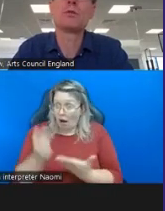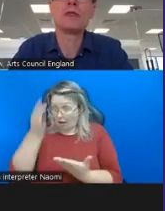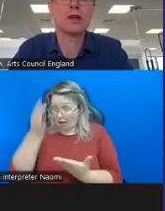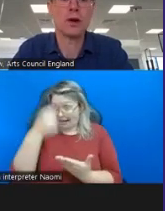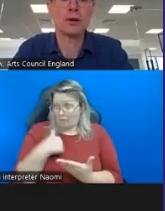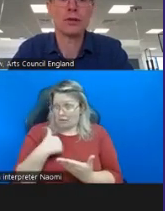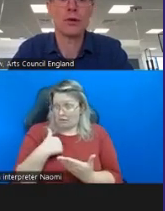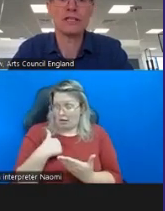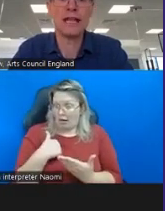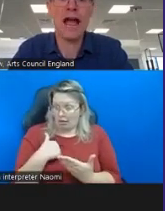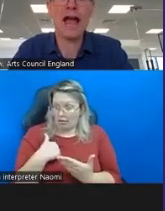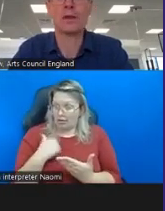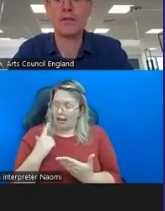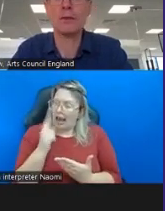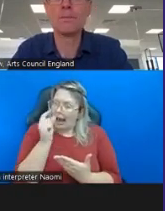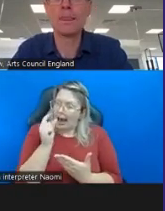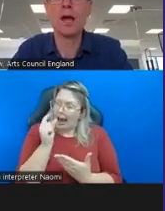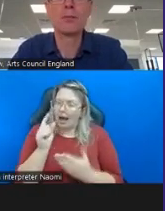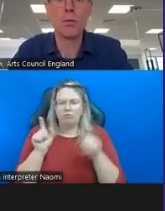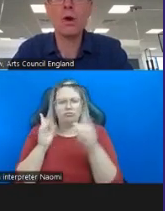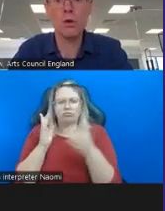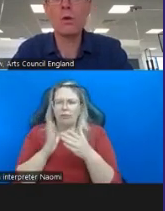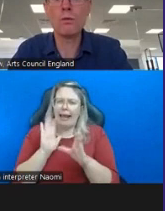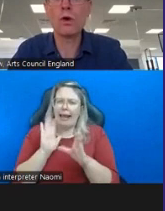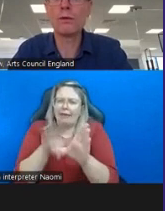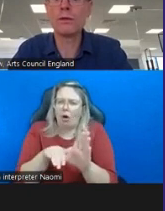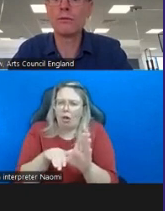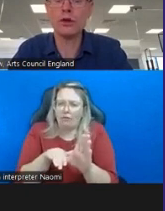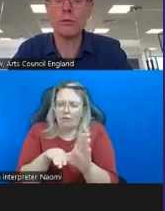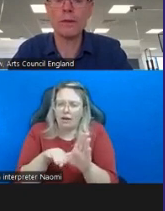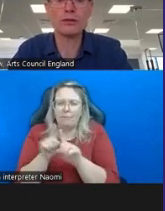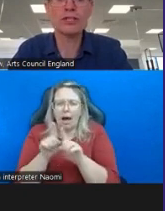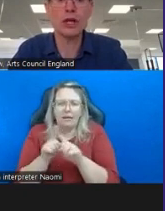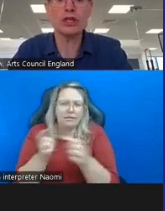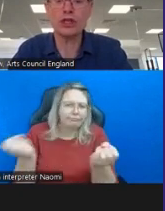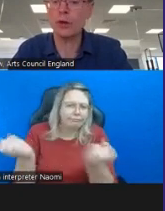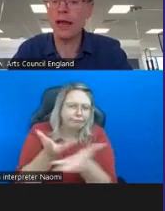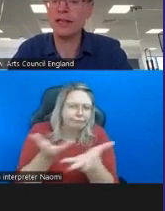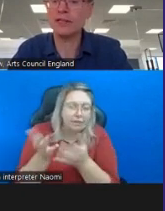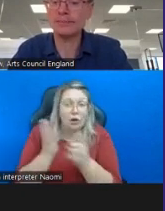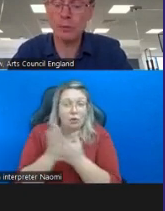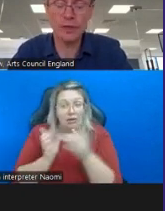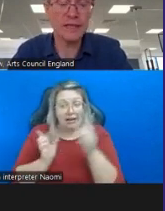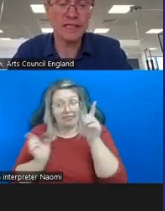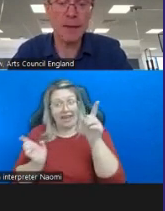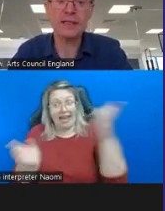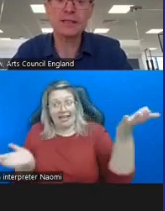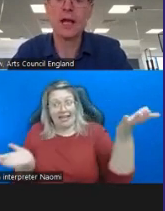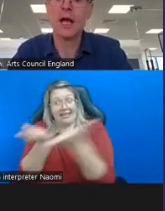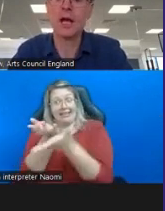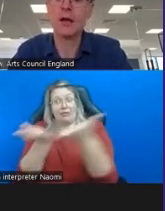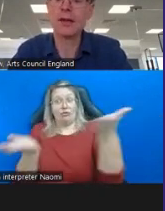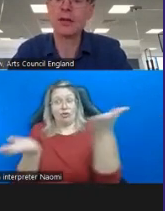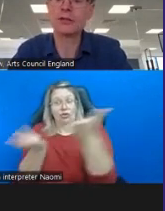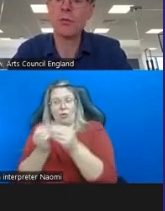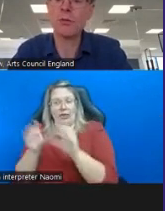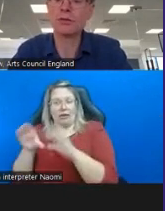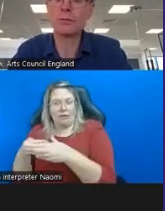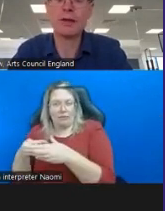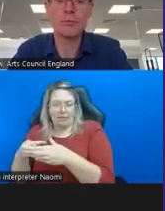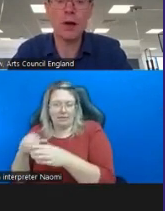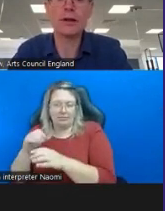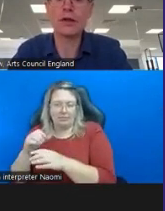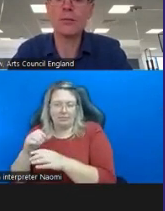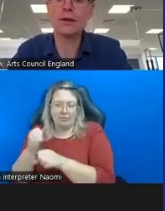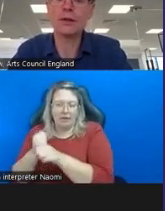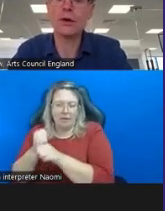negotiation between the combined authority and the government. But we were in the room when those discussions took place with DCMS because we wanted to